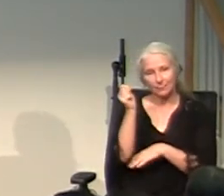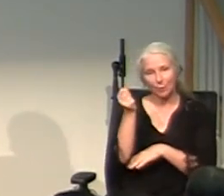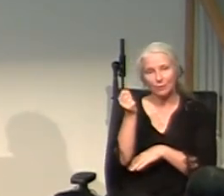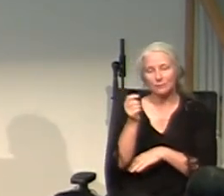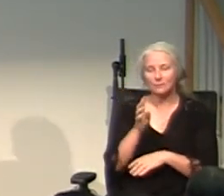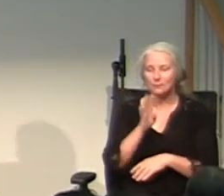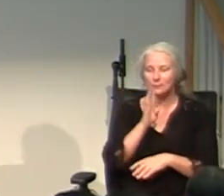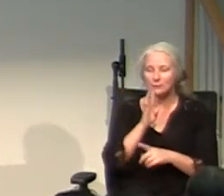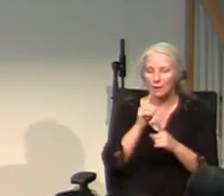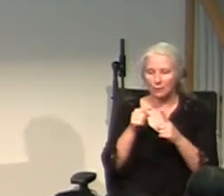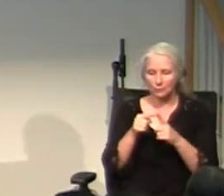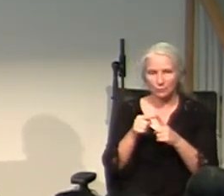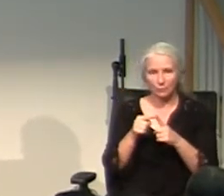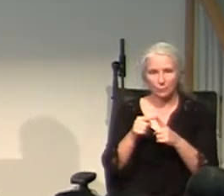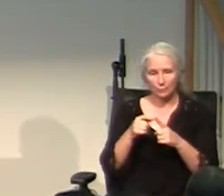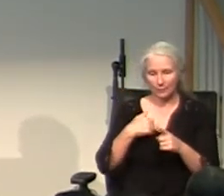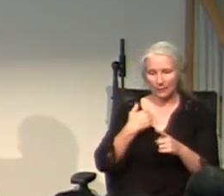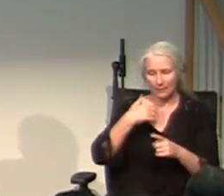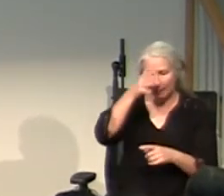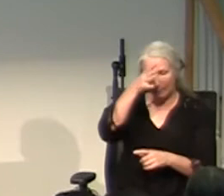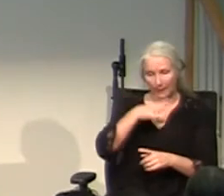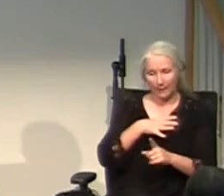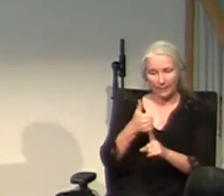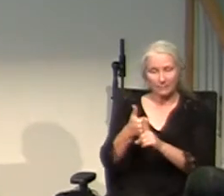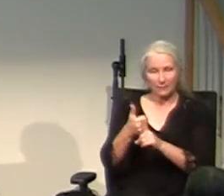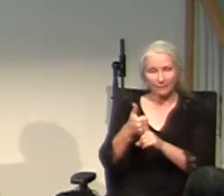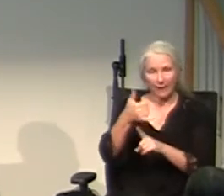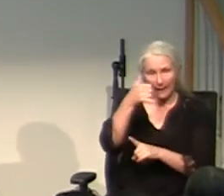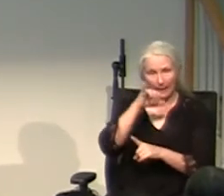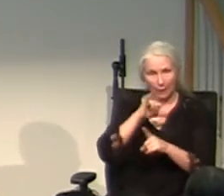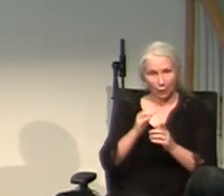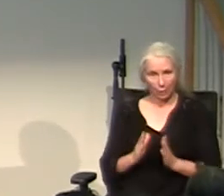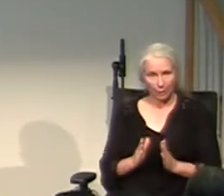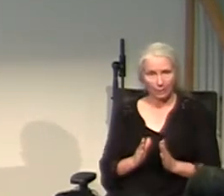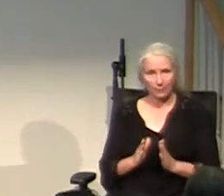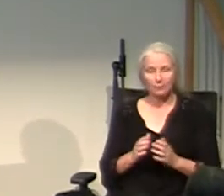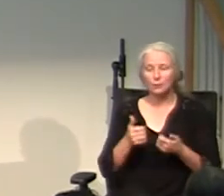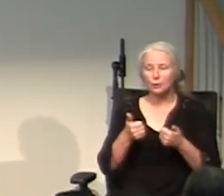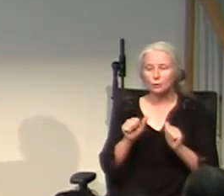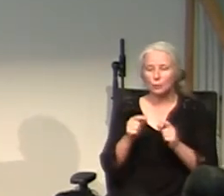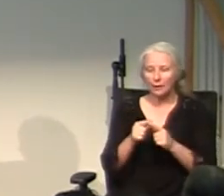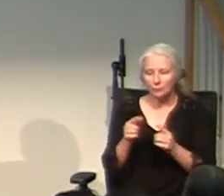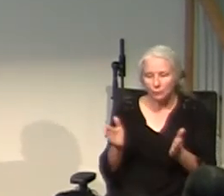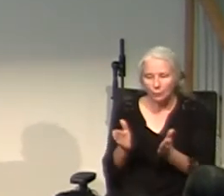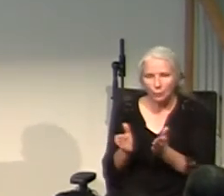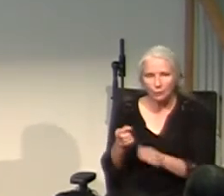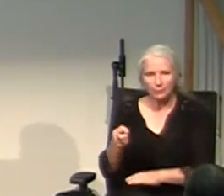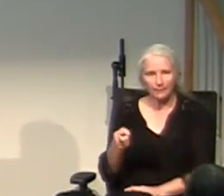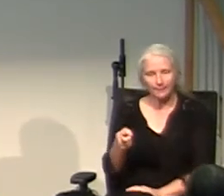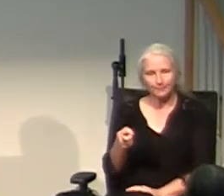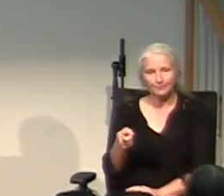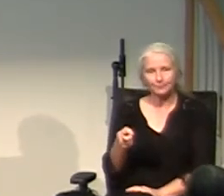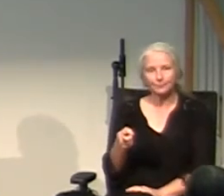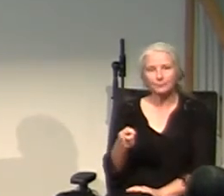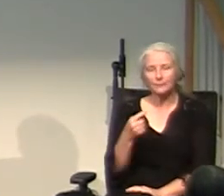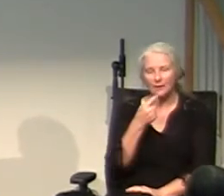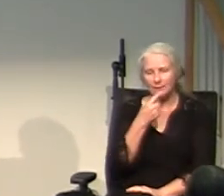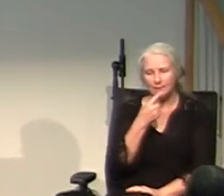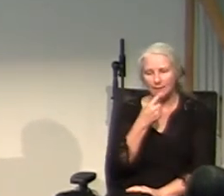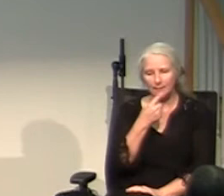and he turned away from God and from people. She was trying to encourage him. But she, in there, she